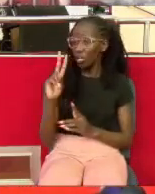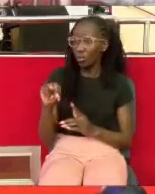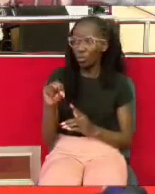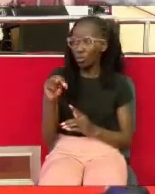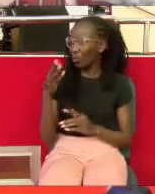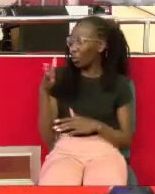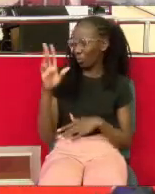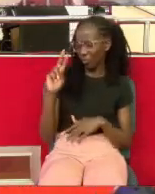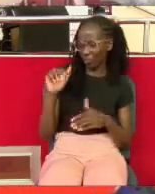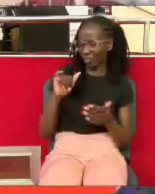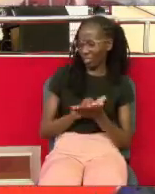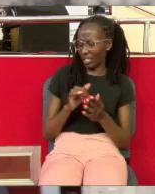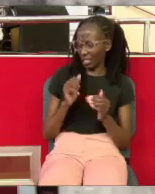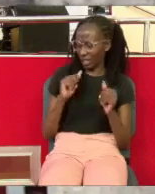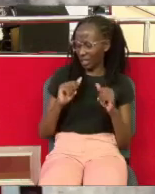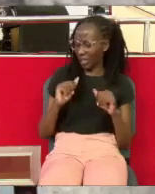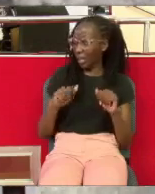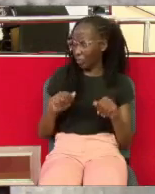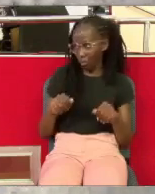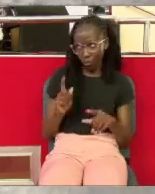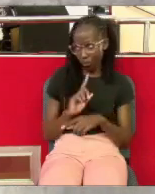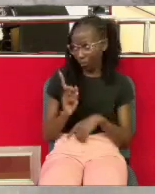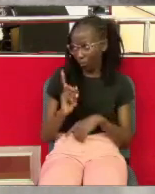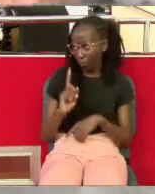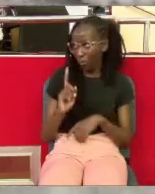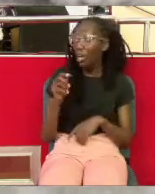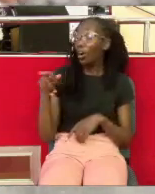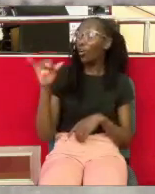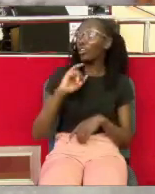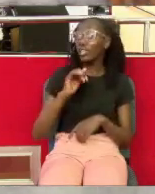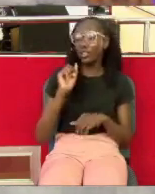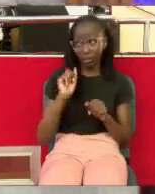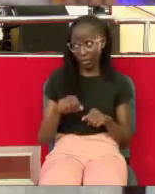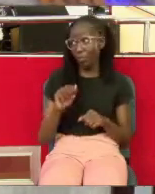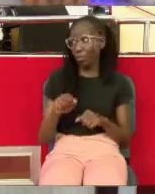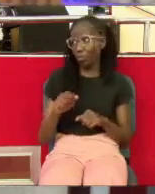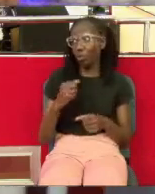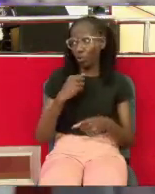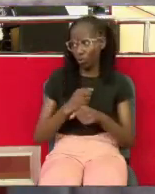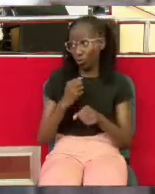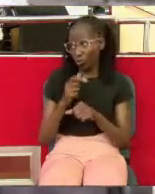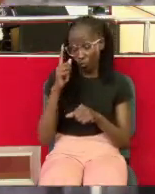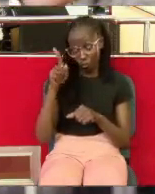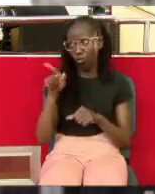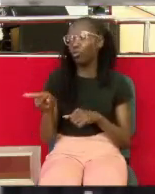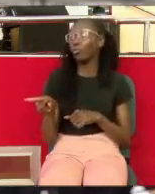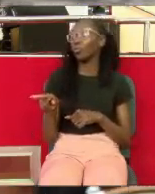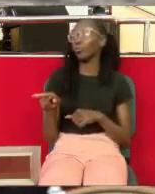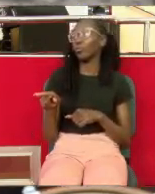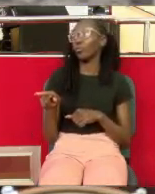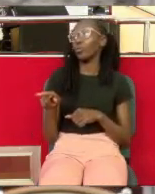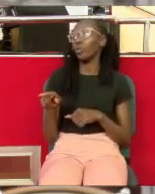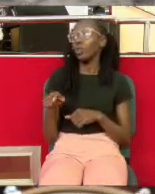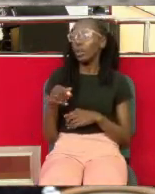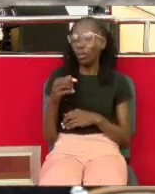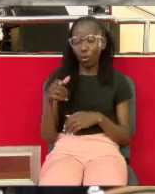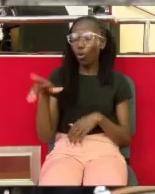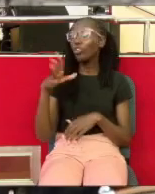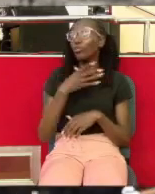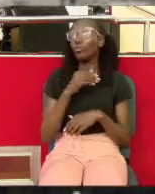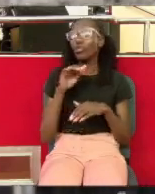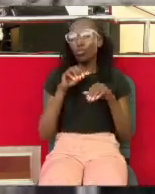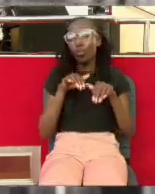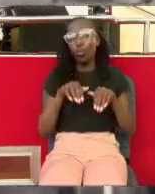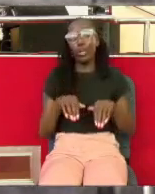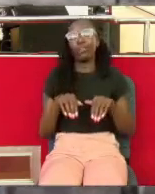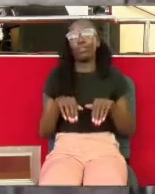able. He is well able to do it for you. He only wants you to hold on